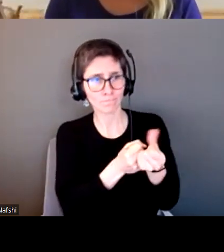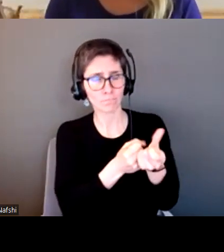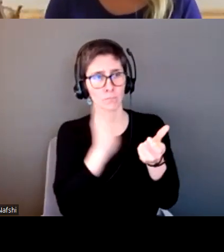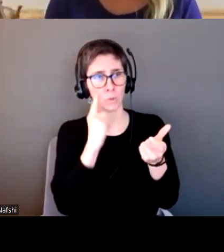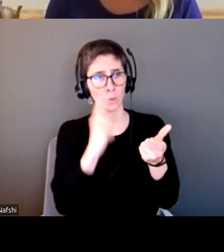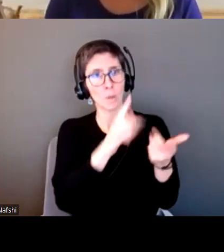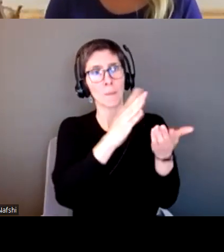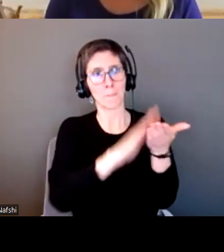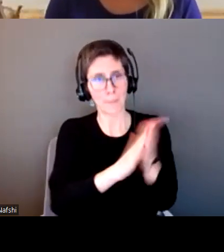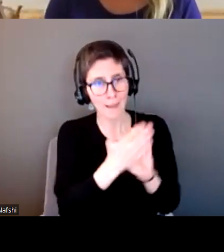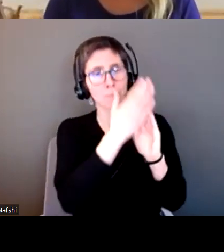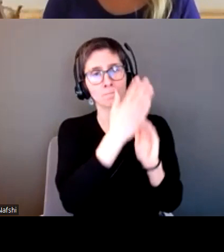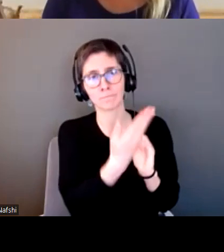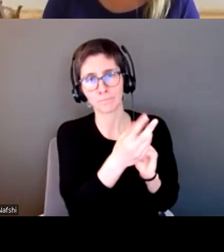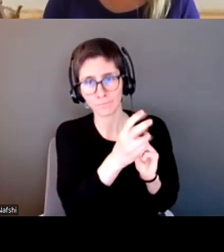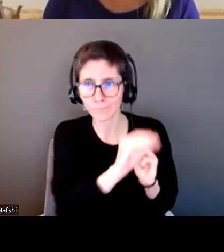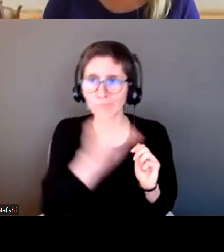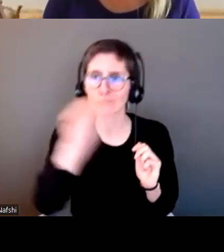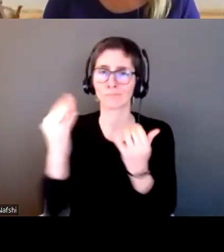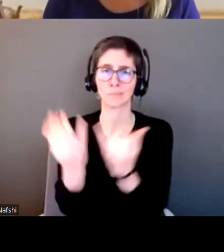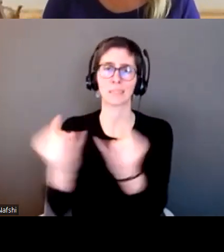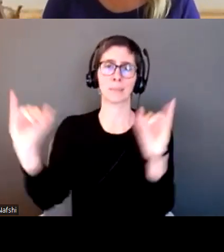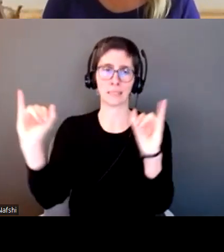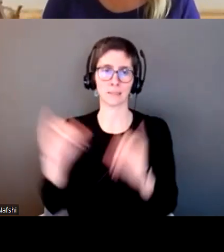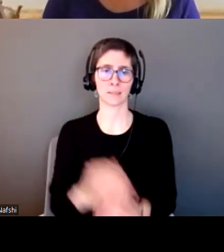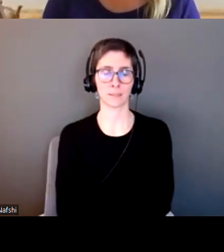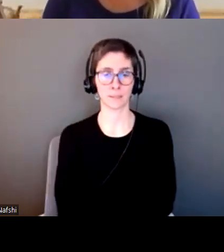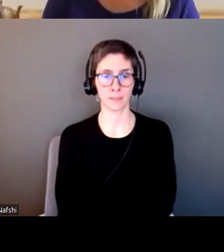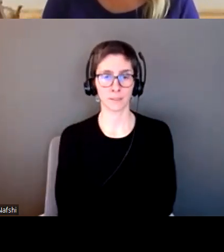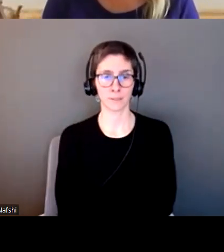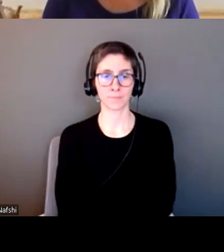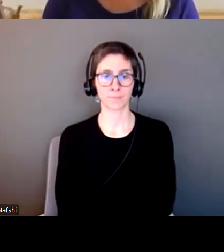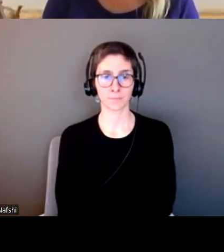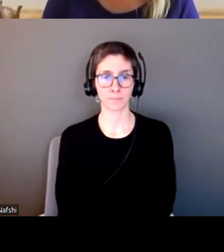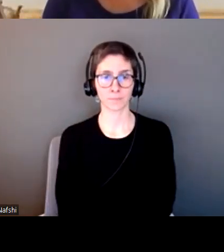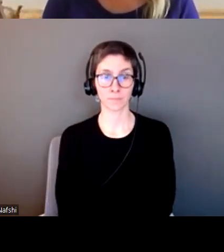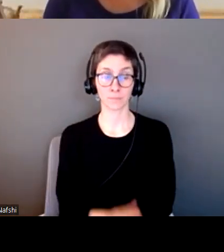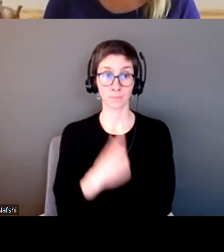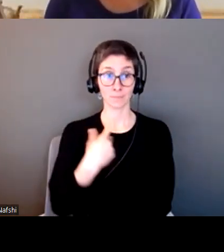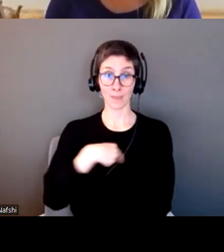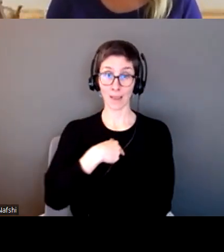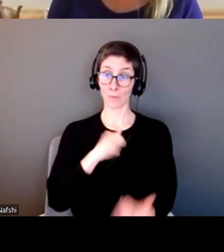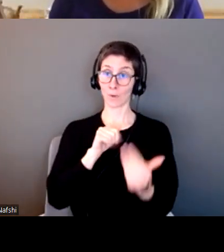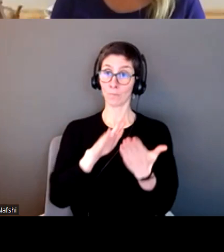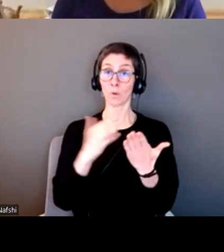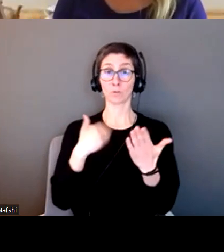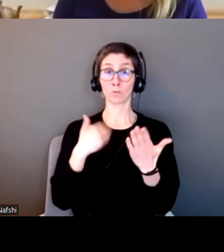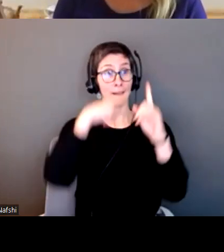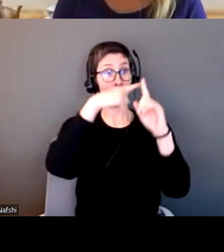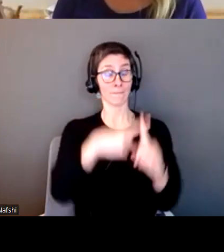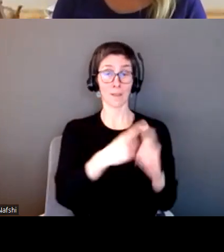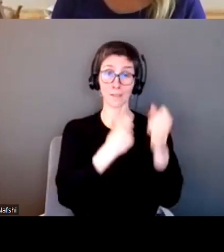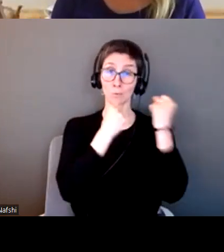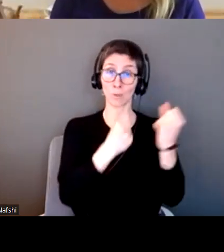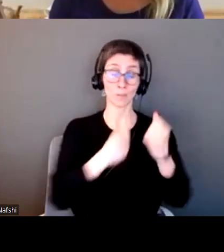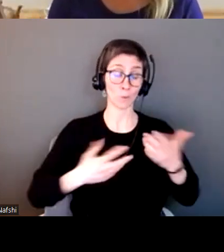gaining independence and finding housing while they are here with us. The strengths of our model is that we do have some